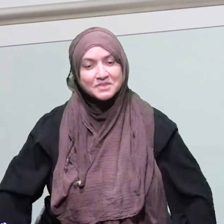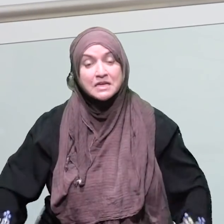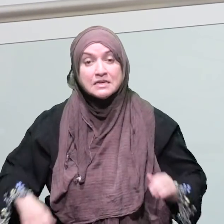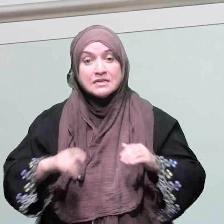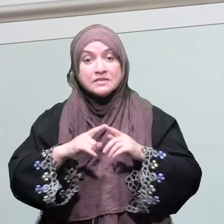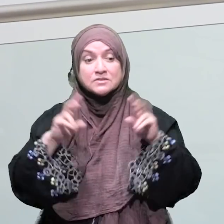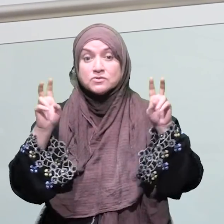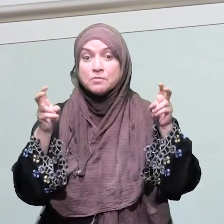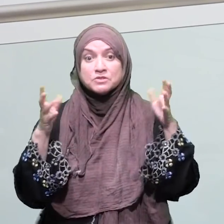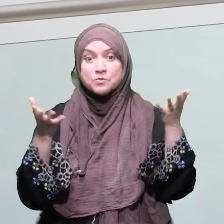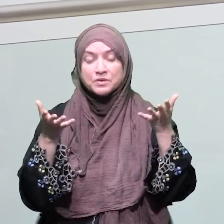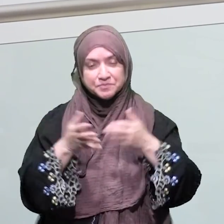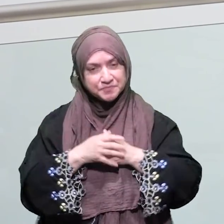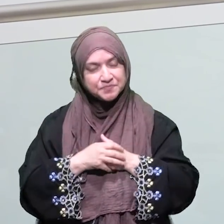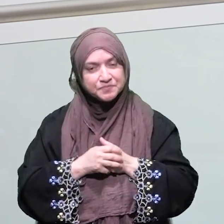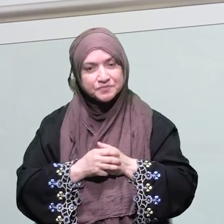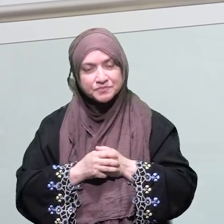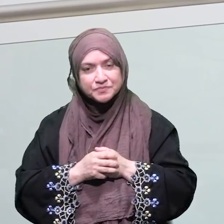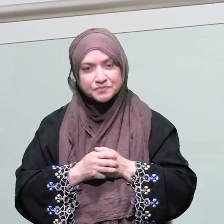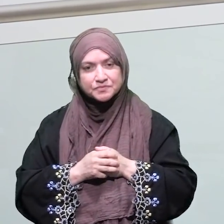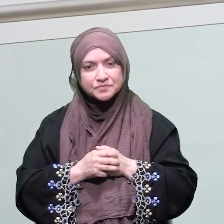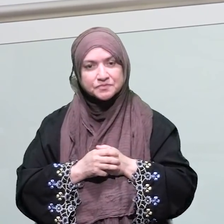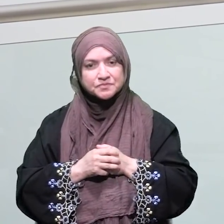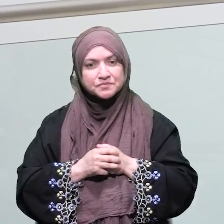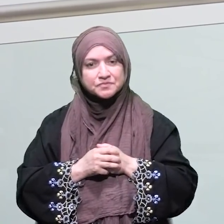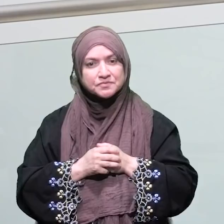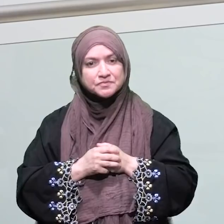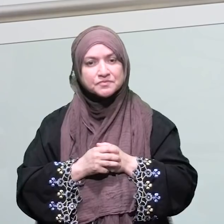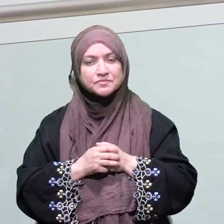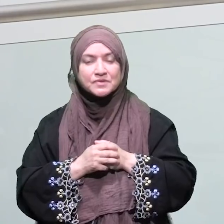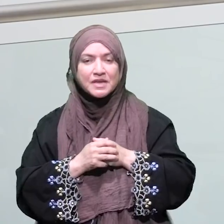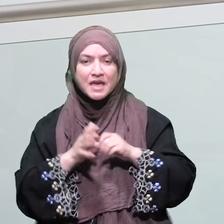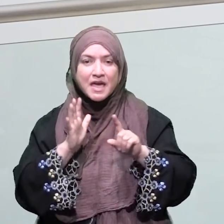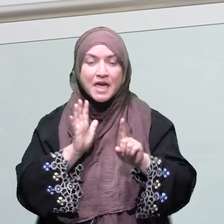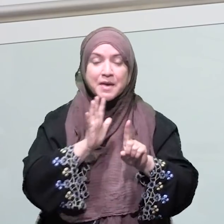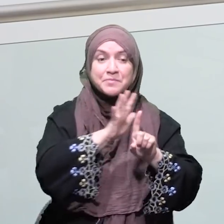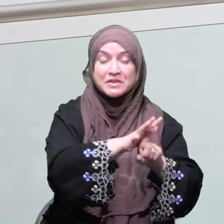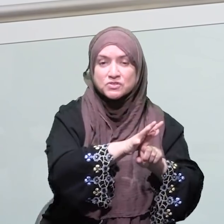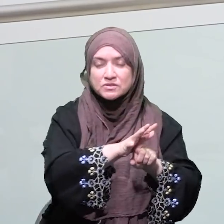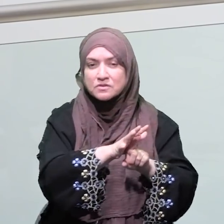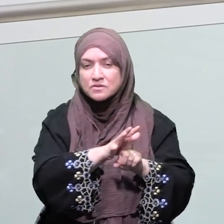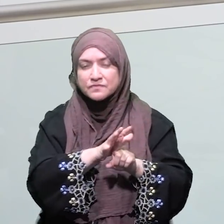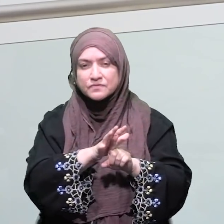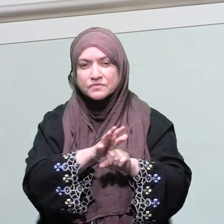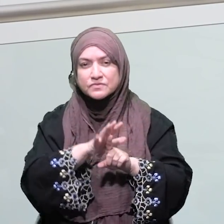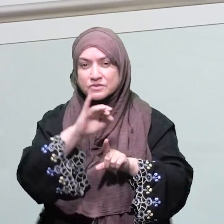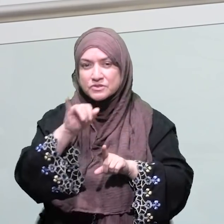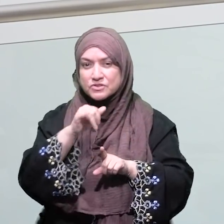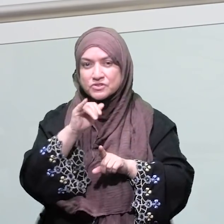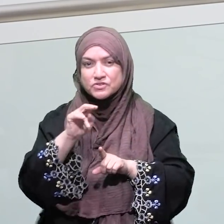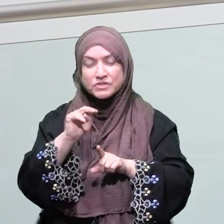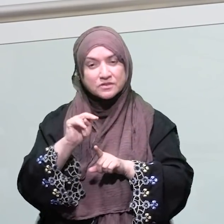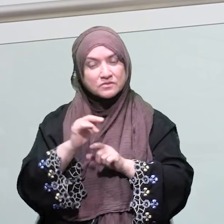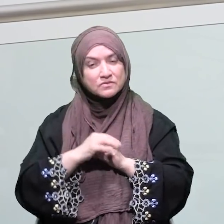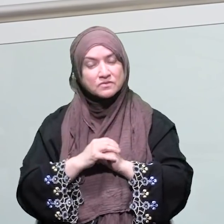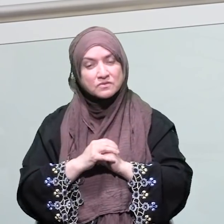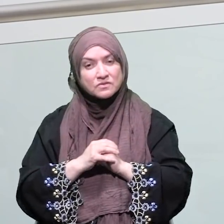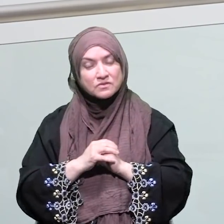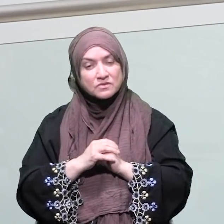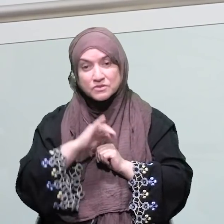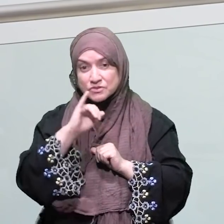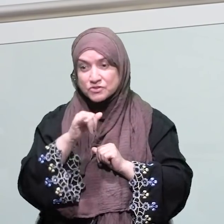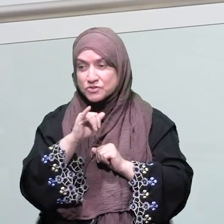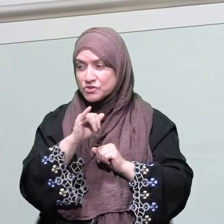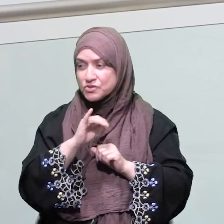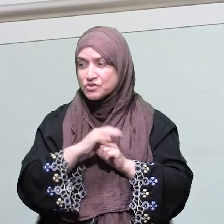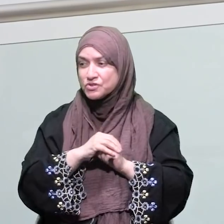of the devils. And when we talk about the impact of the shayateen, we know that one of the blessings of Ramadan is that Allah subhanahu